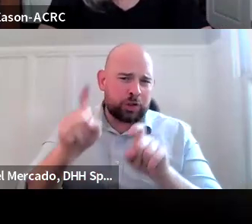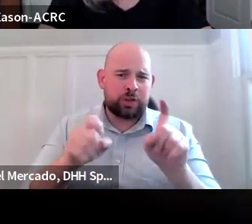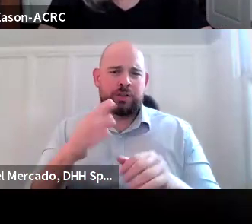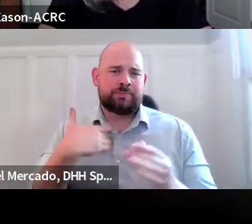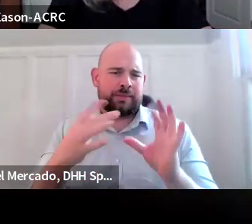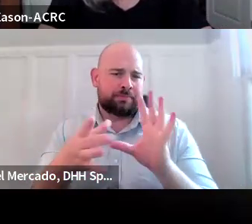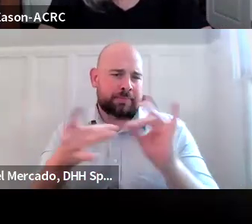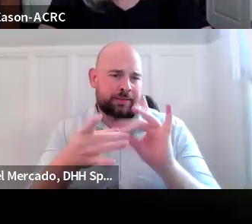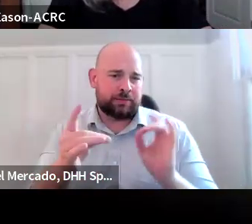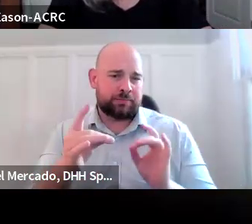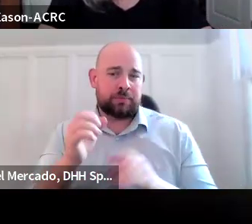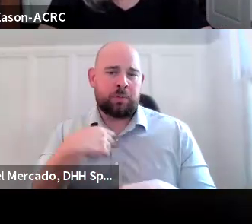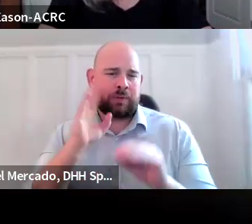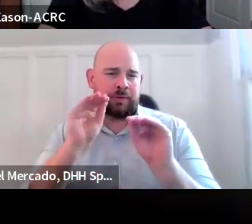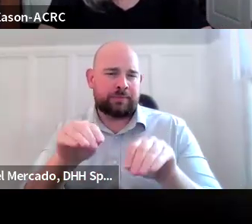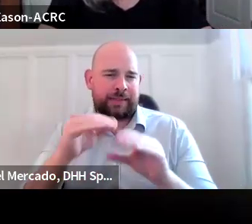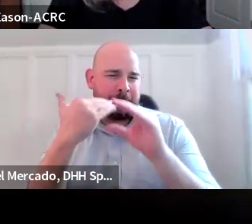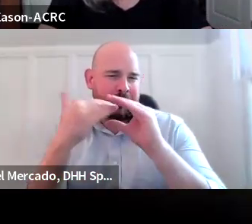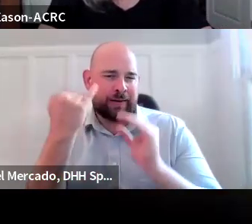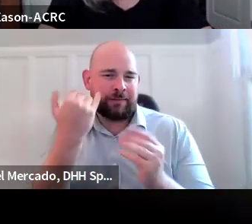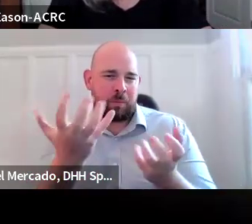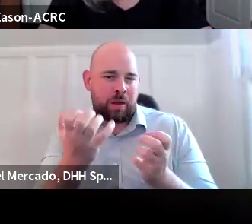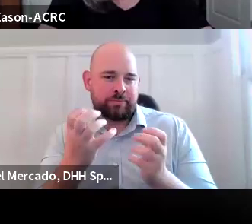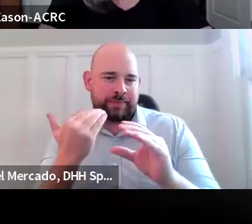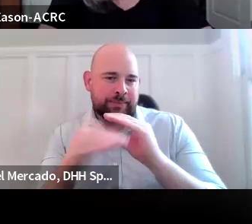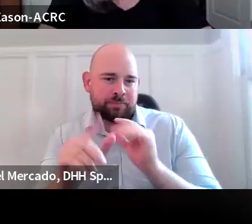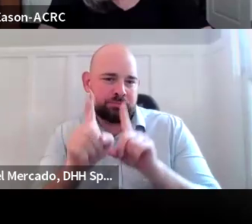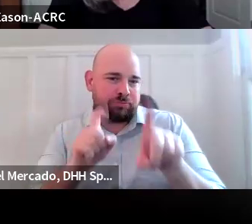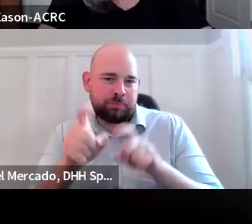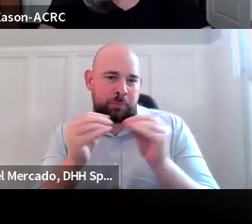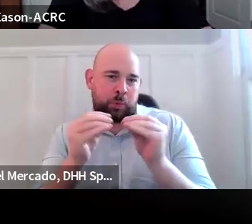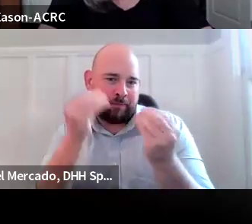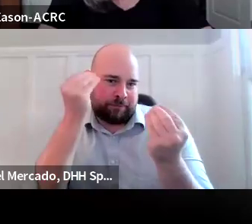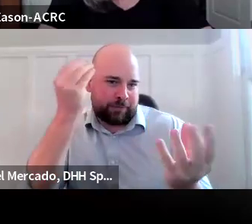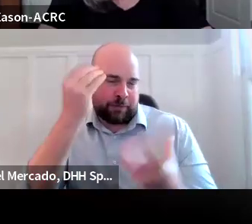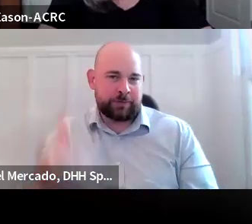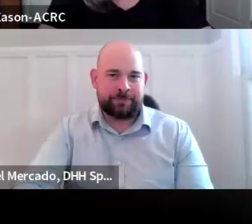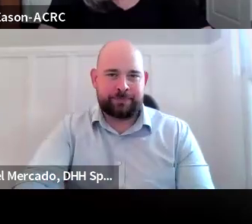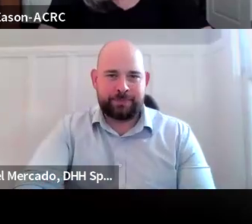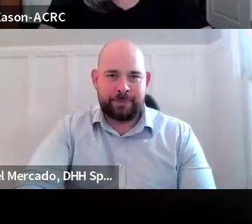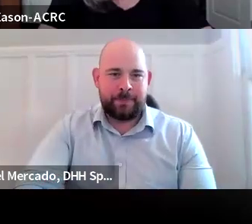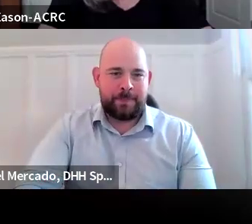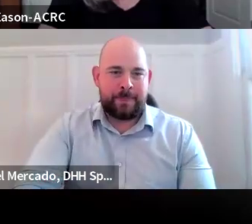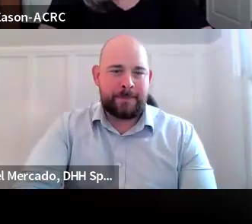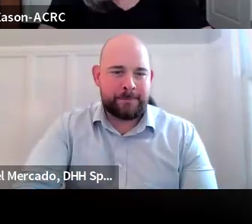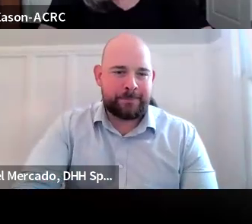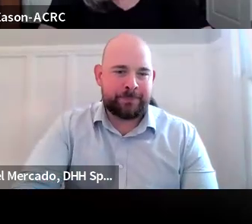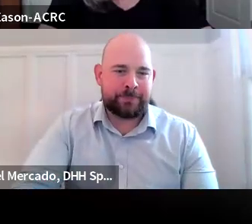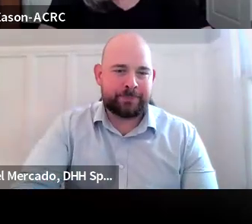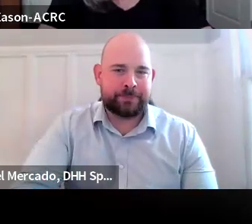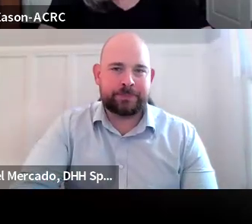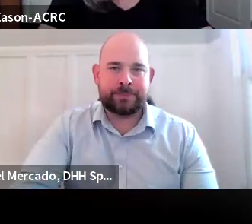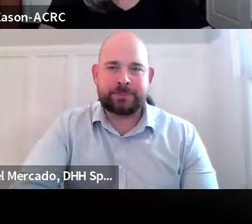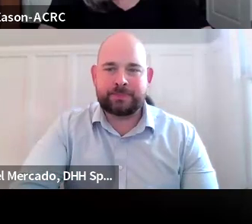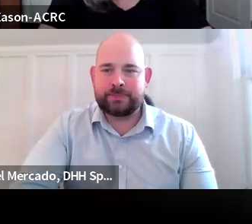you. And if you have any questions, please send me a message. I will put my email in the chat if you'd like any